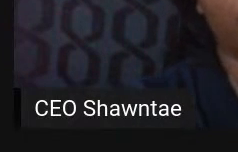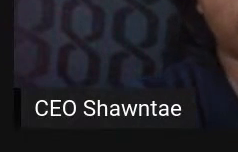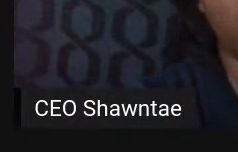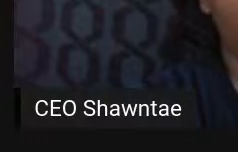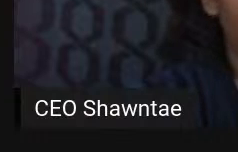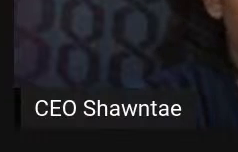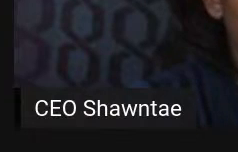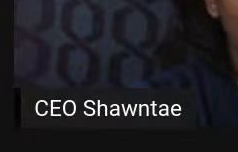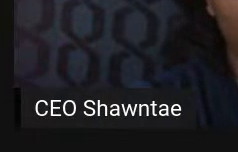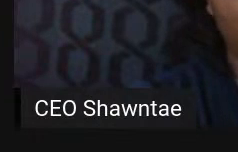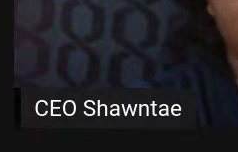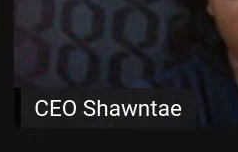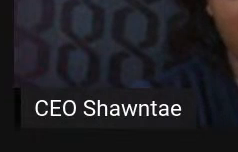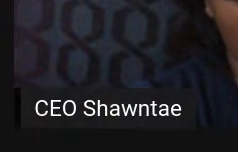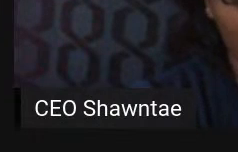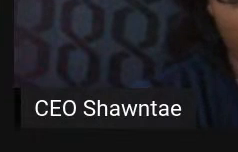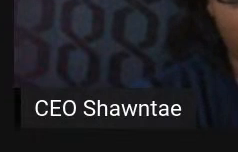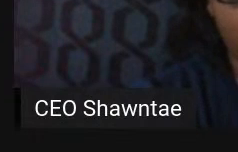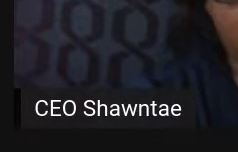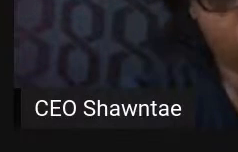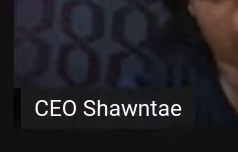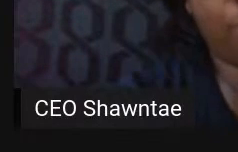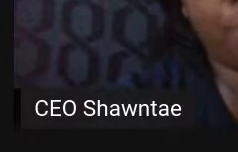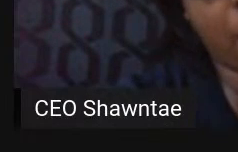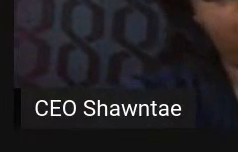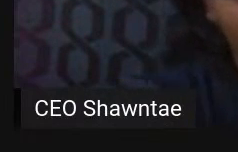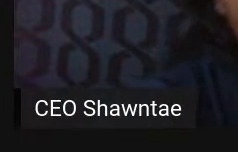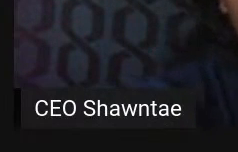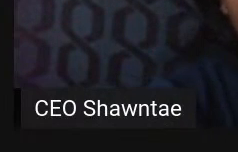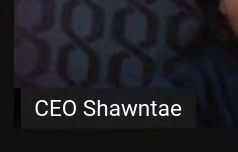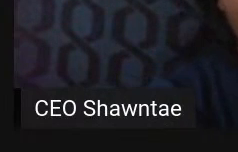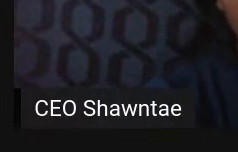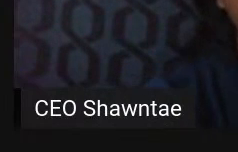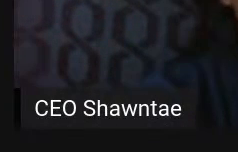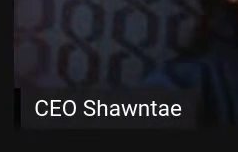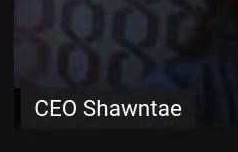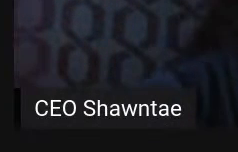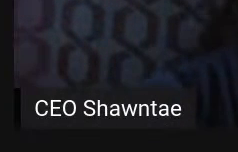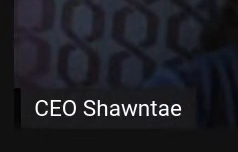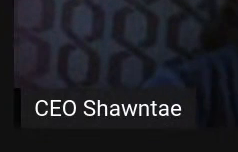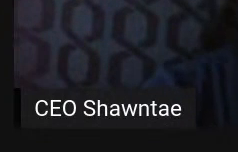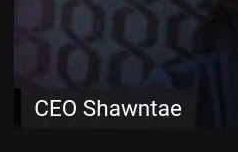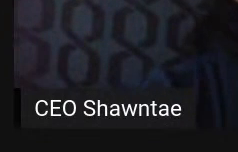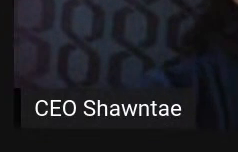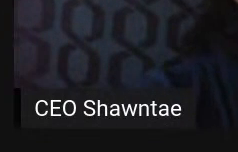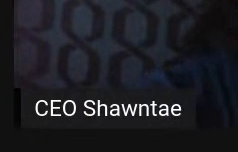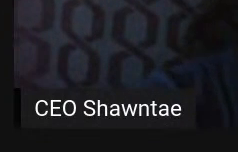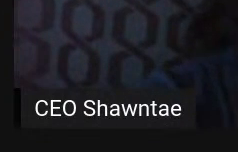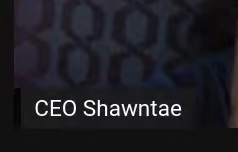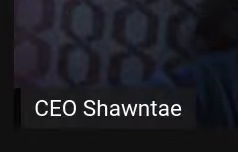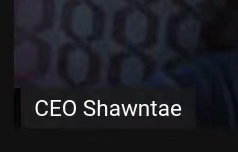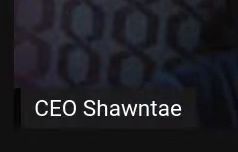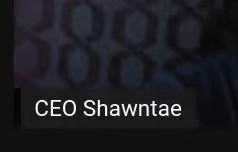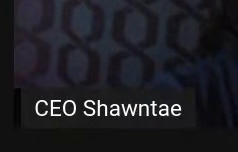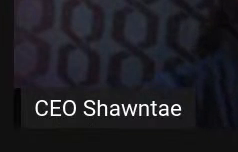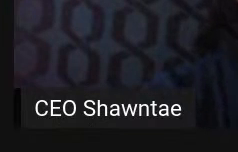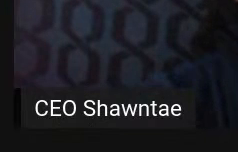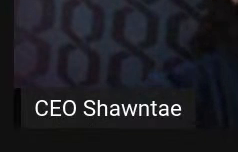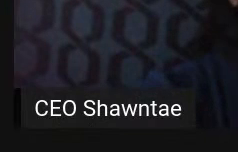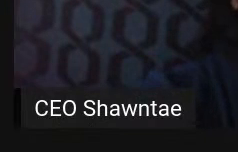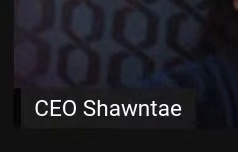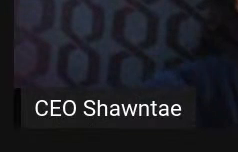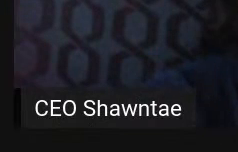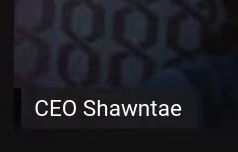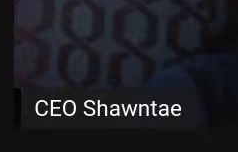So 3, you want to make sure that you read every paper document. Create you an IEP or a